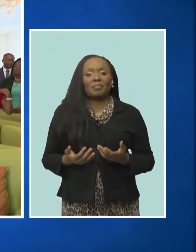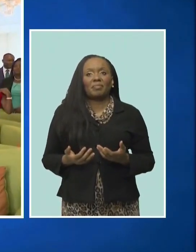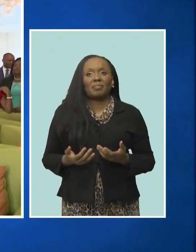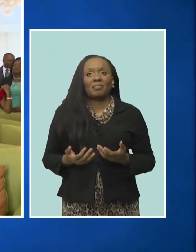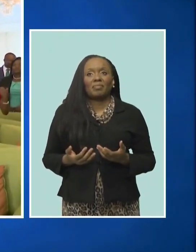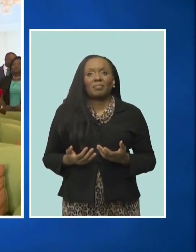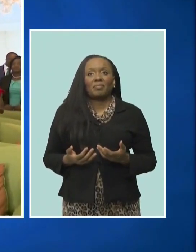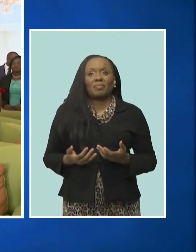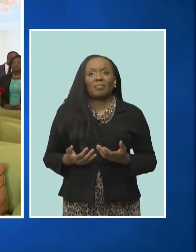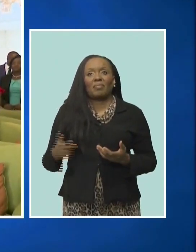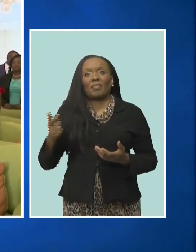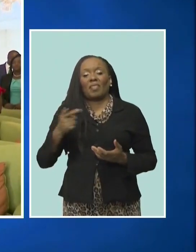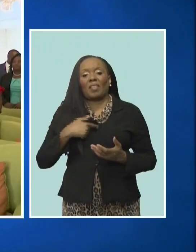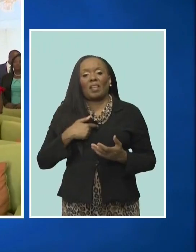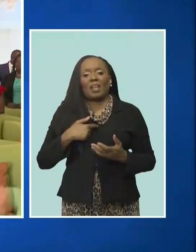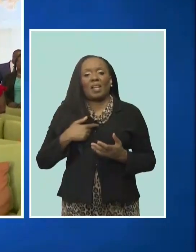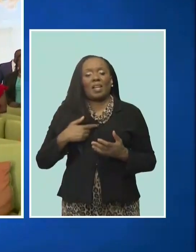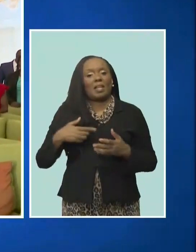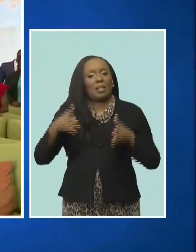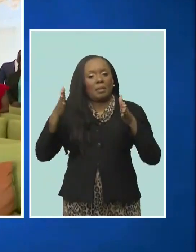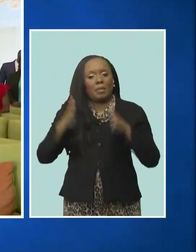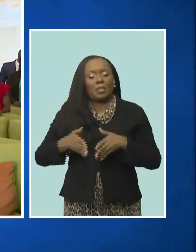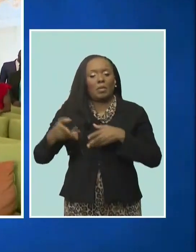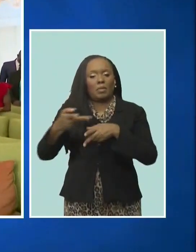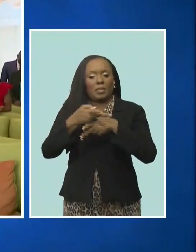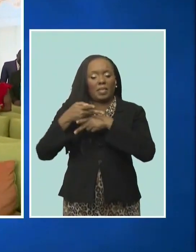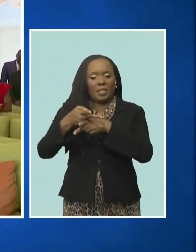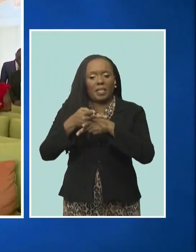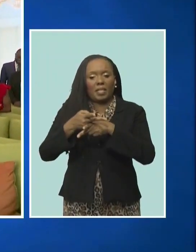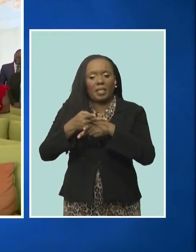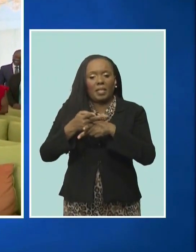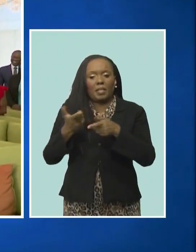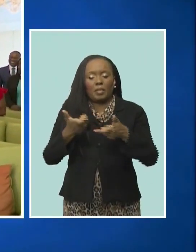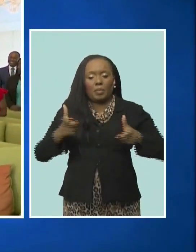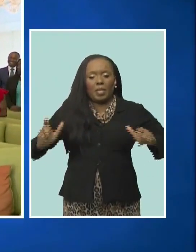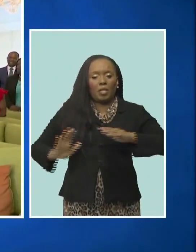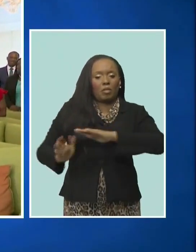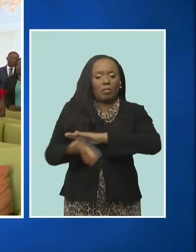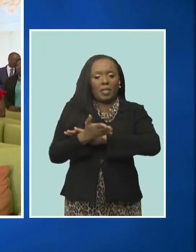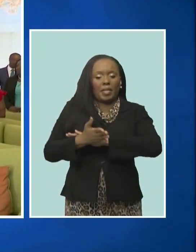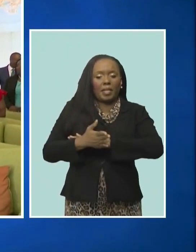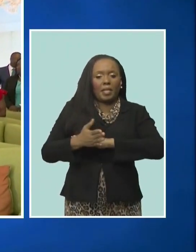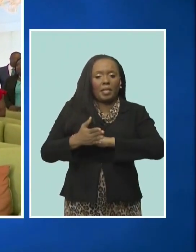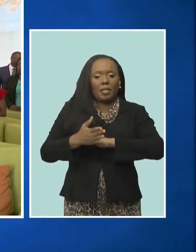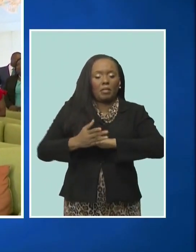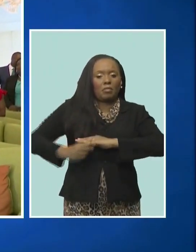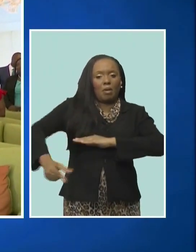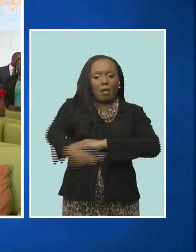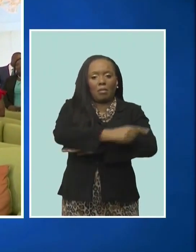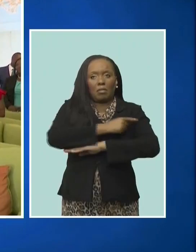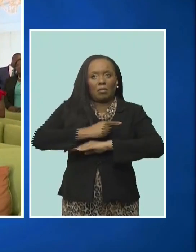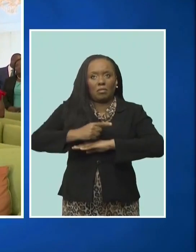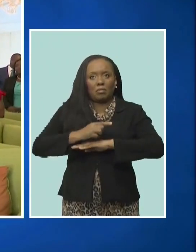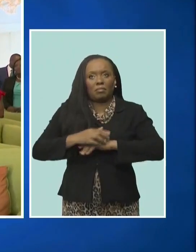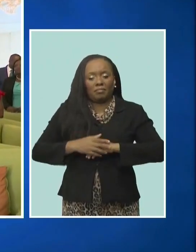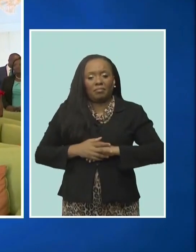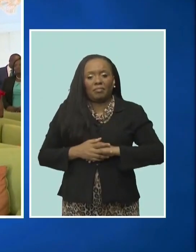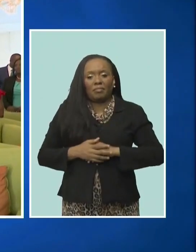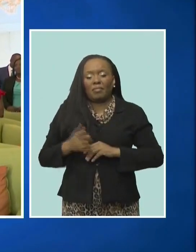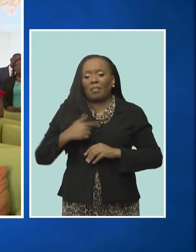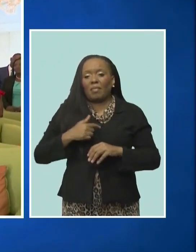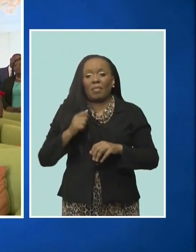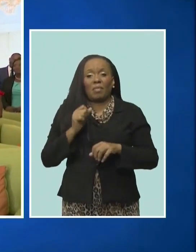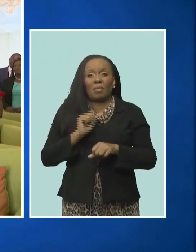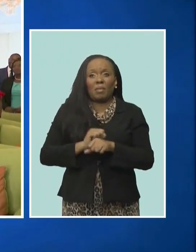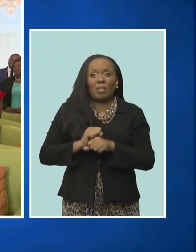Lawrence Cricket Ground by the Ignatius Bay Primary School. I've been doing that for the last 32 years, which is mostly voluntary